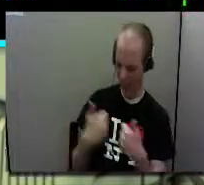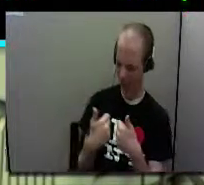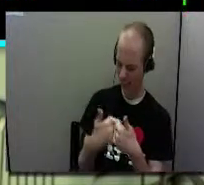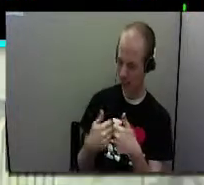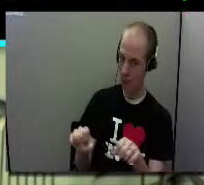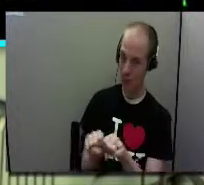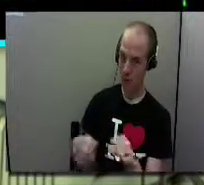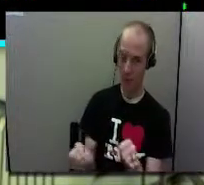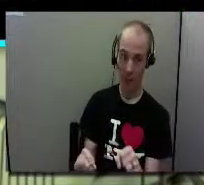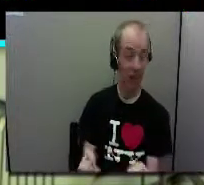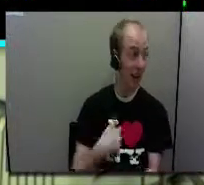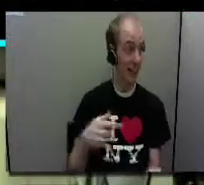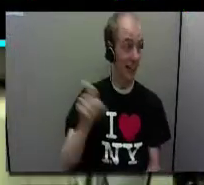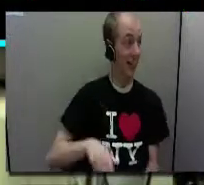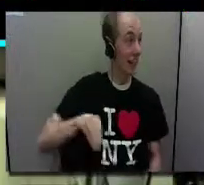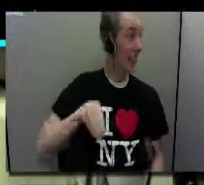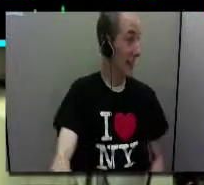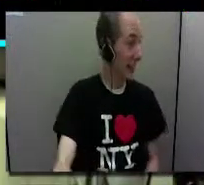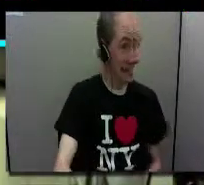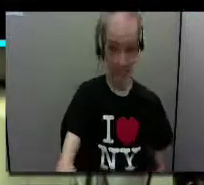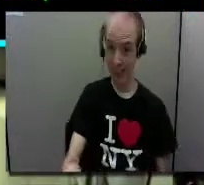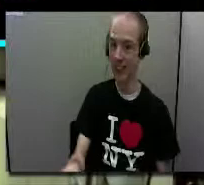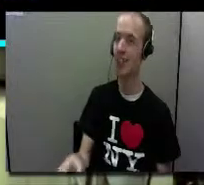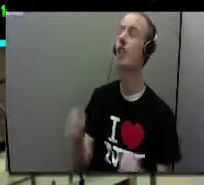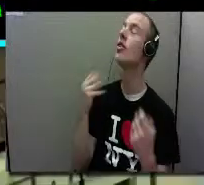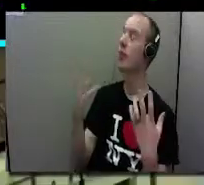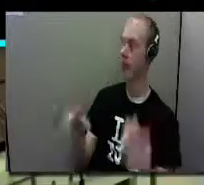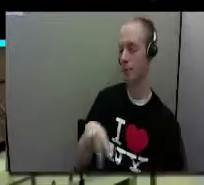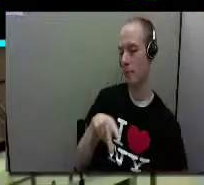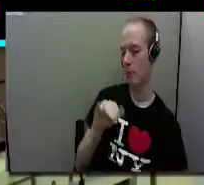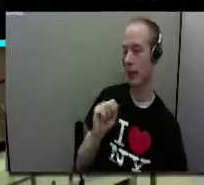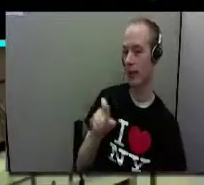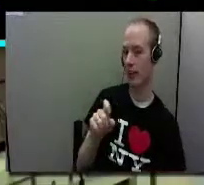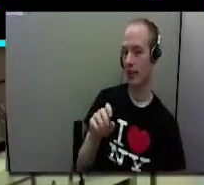broke. messed up. Do I have to pay for it? Too much pixelation.